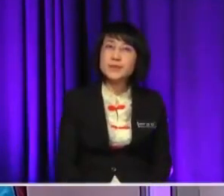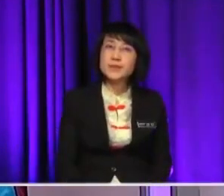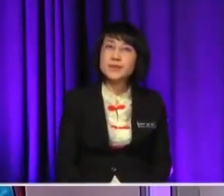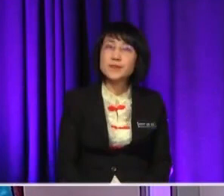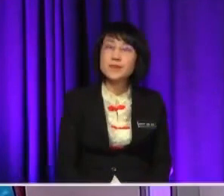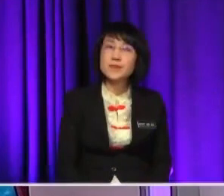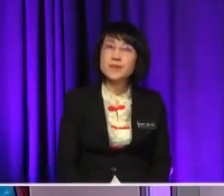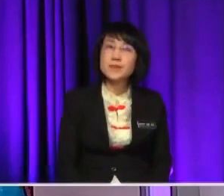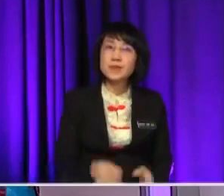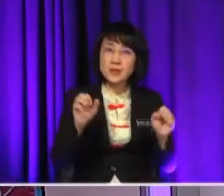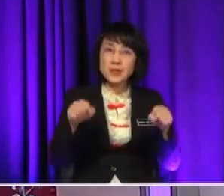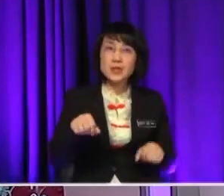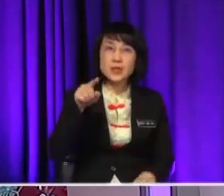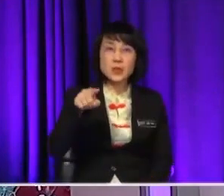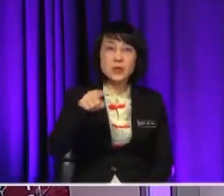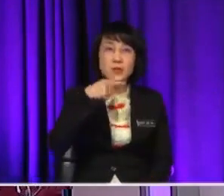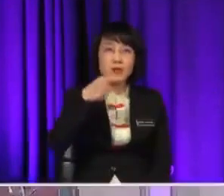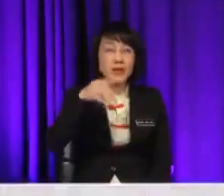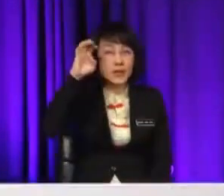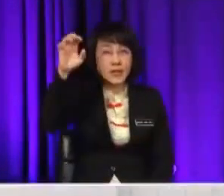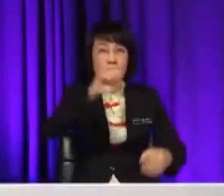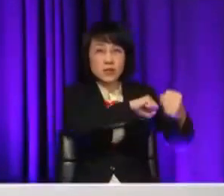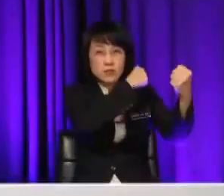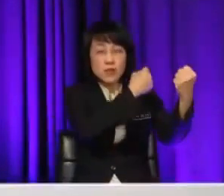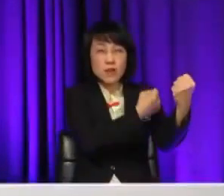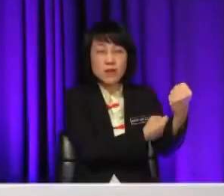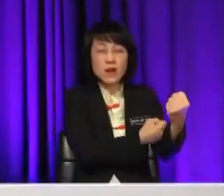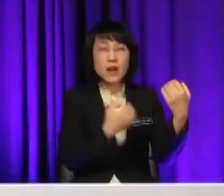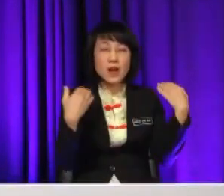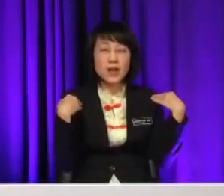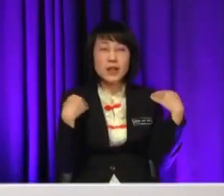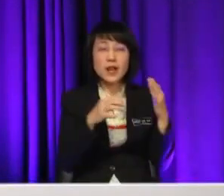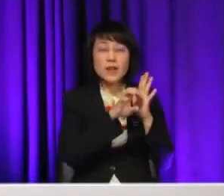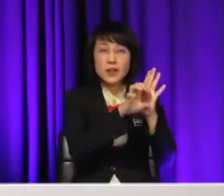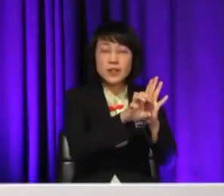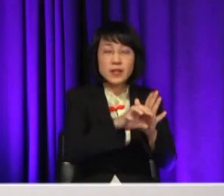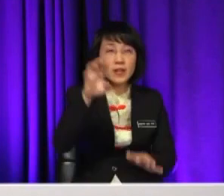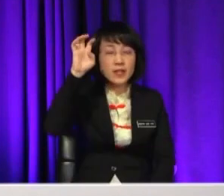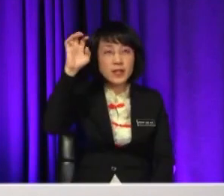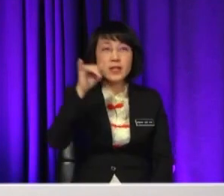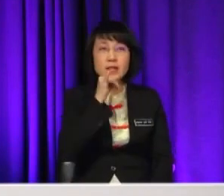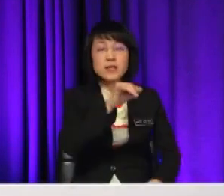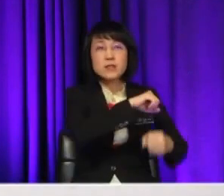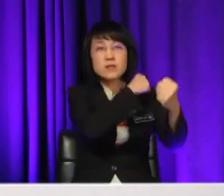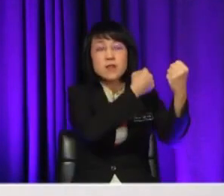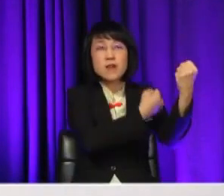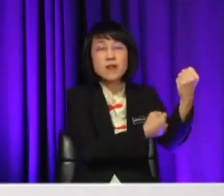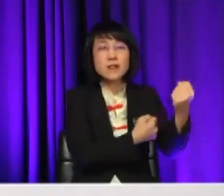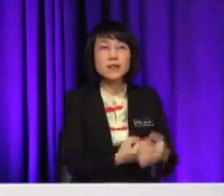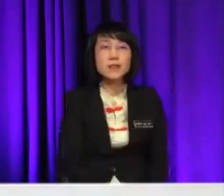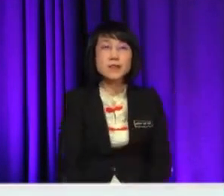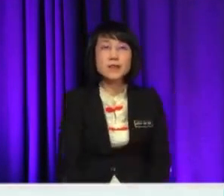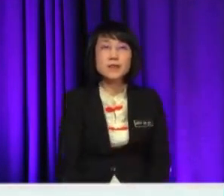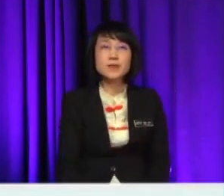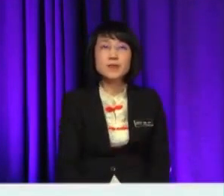was strong? Is there any evidence of a strong? Okay, where? Definitely. Where? And crack